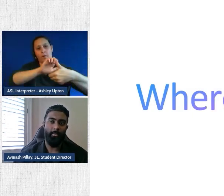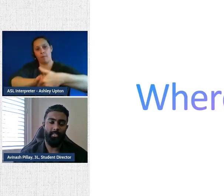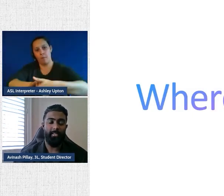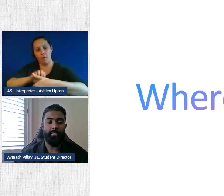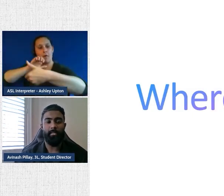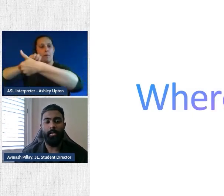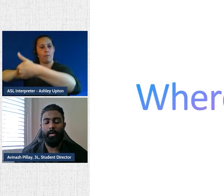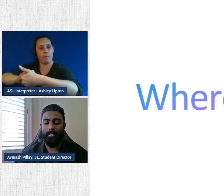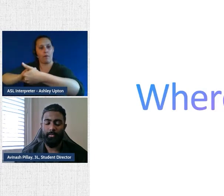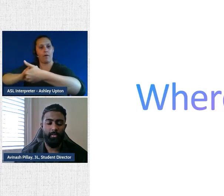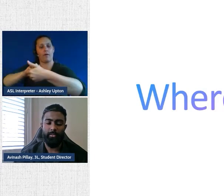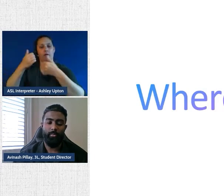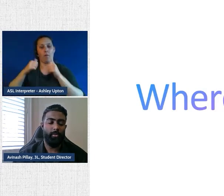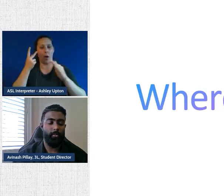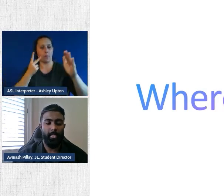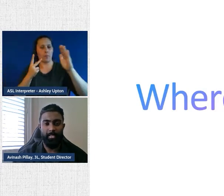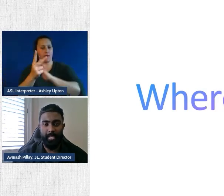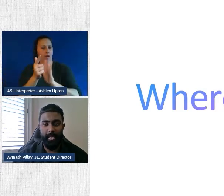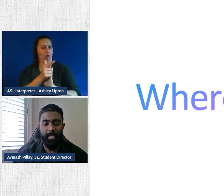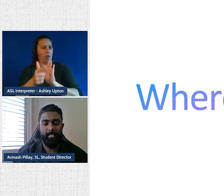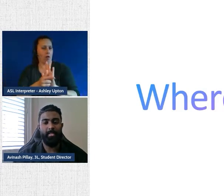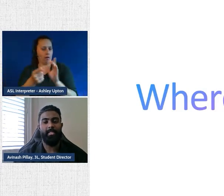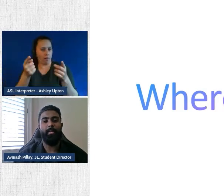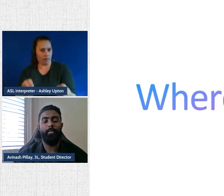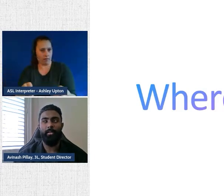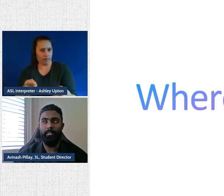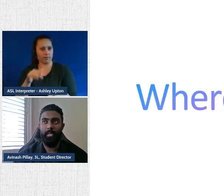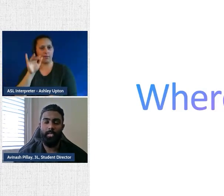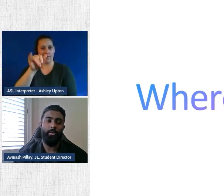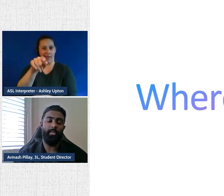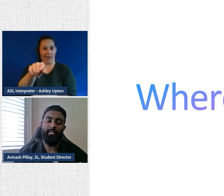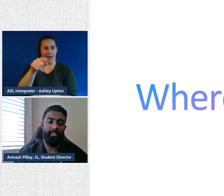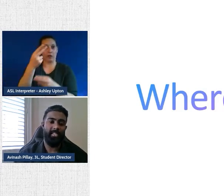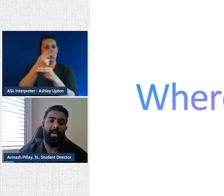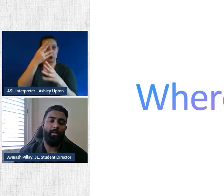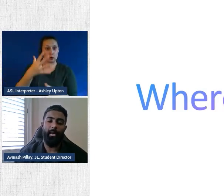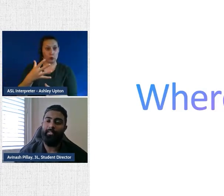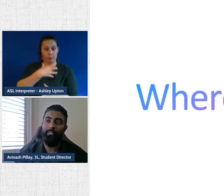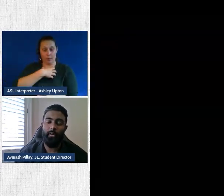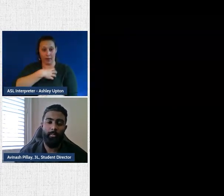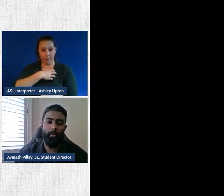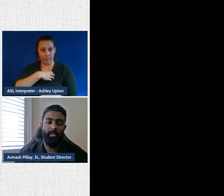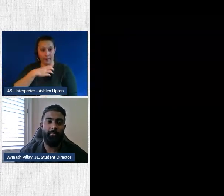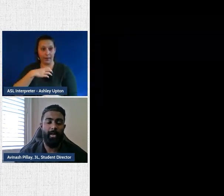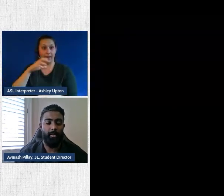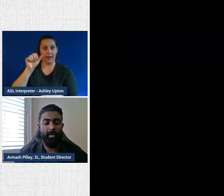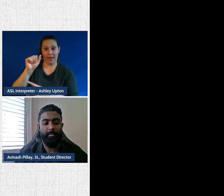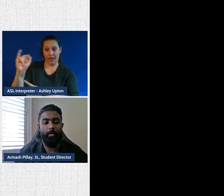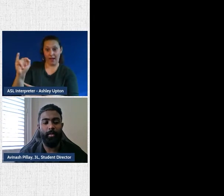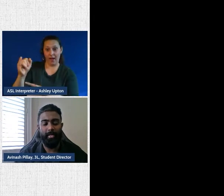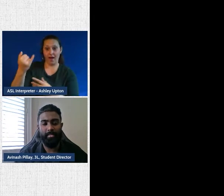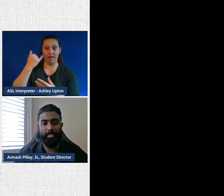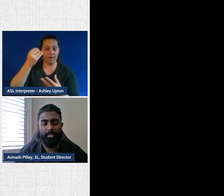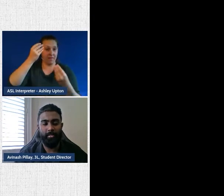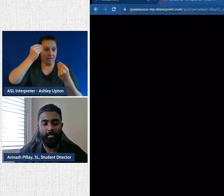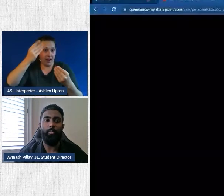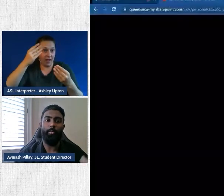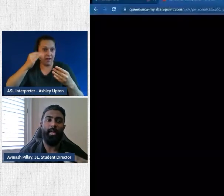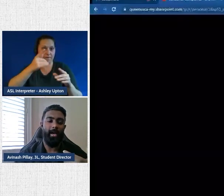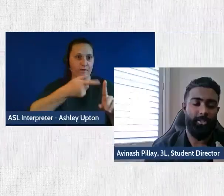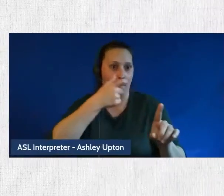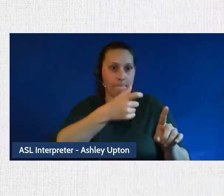ways of predicting the law. so the consumer complaints AI is an example of, you know, given data by a firm or by a government organization,